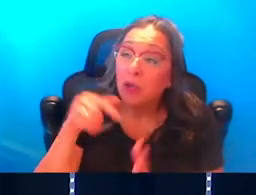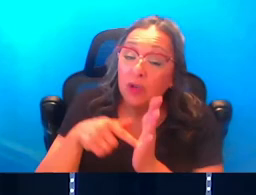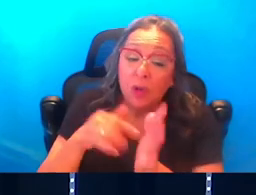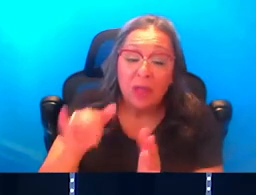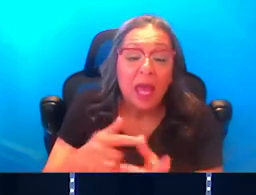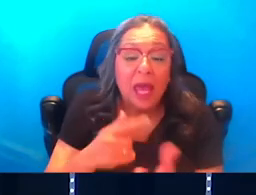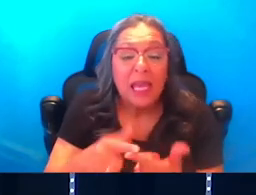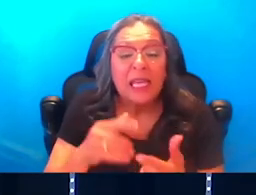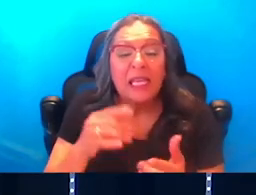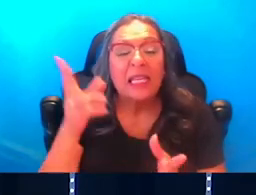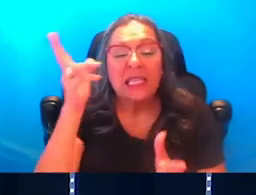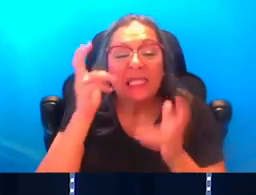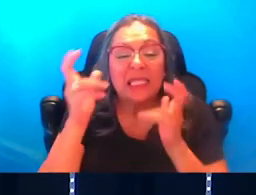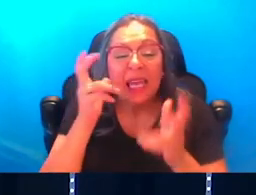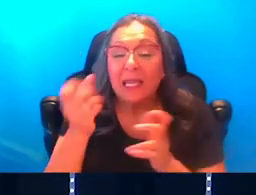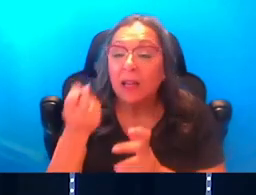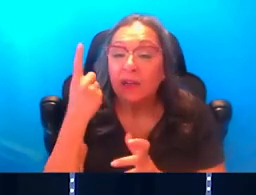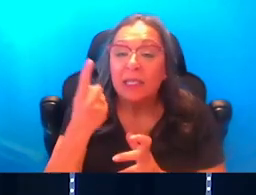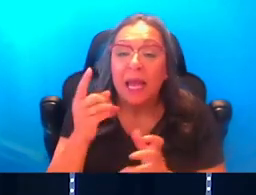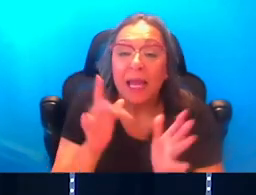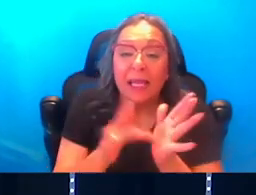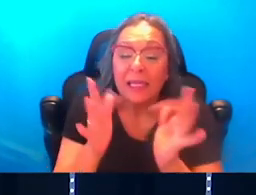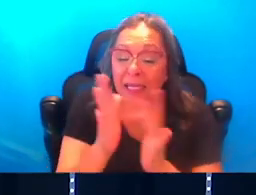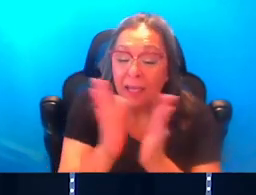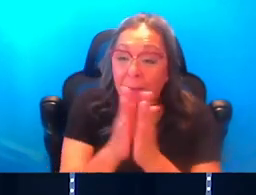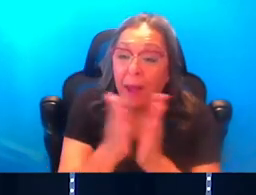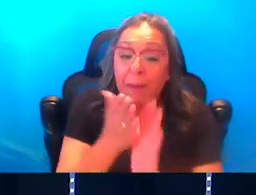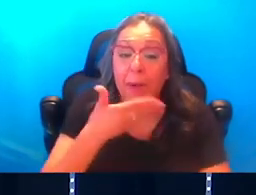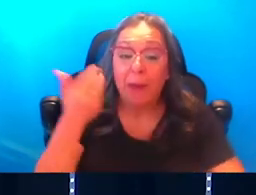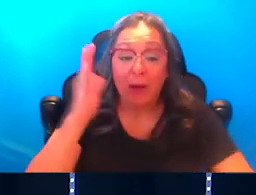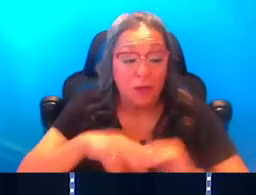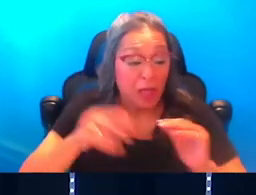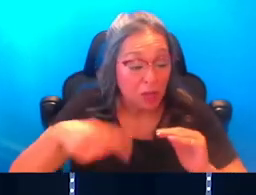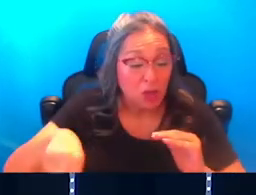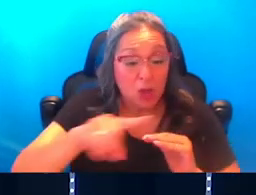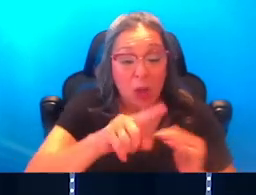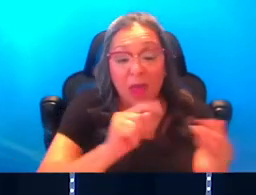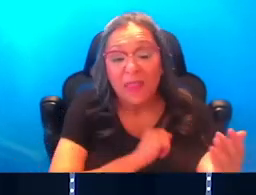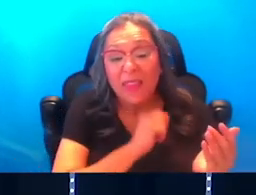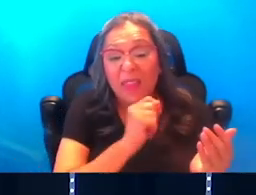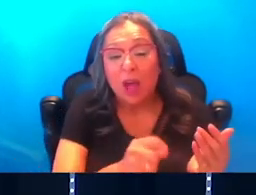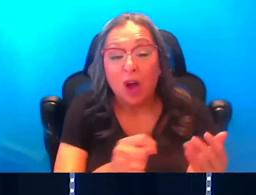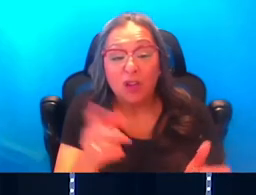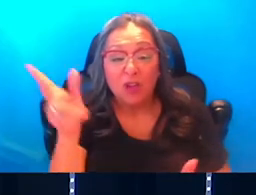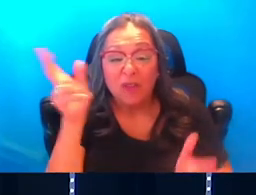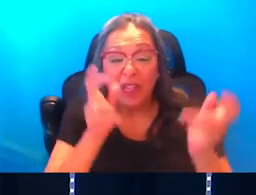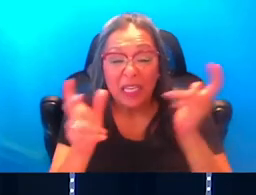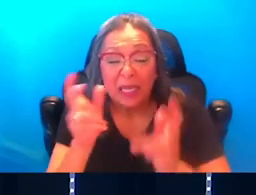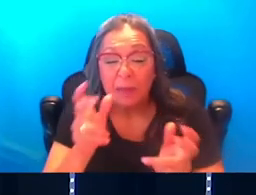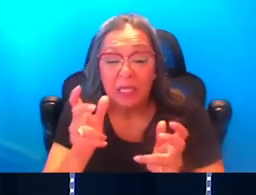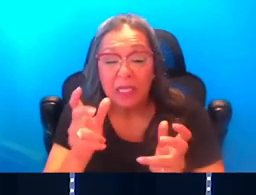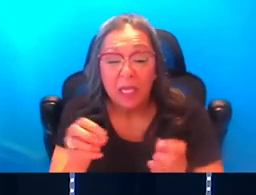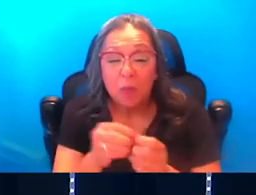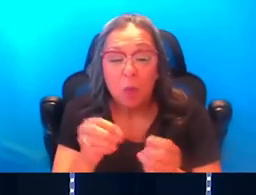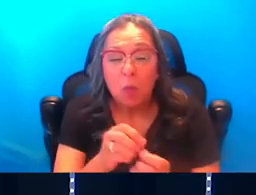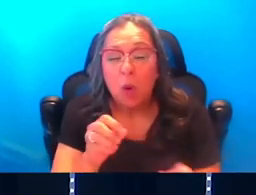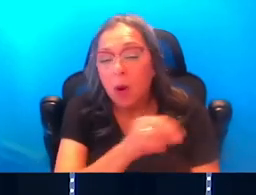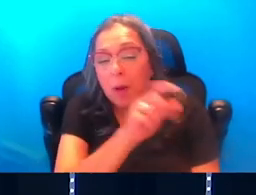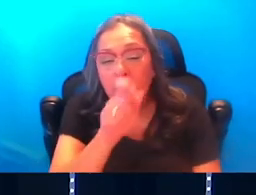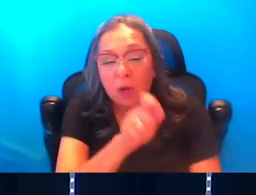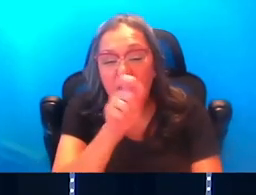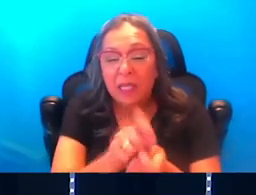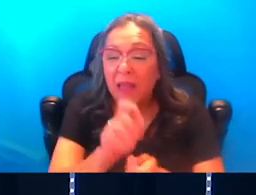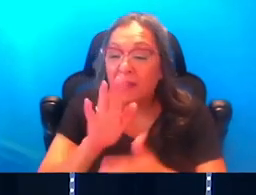Satan's got a better handle on the Bible than you do. The theology of the demons is more precise than